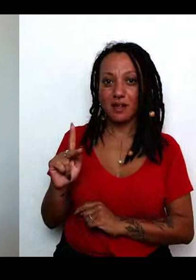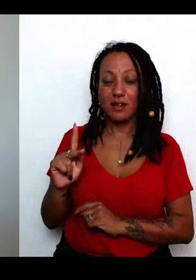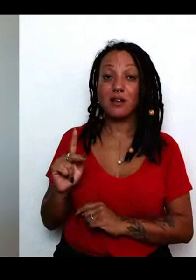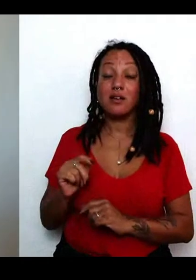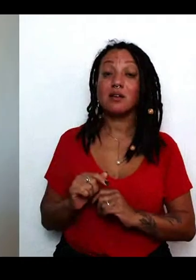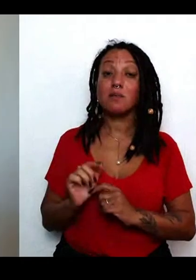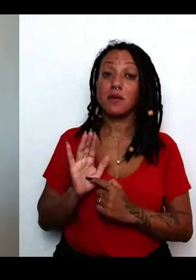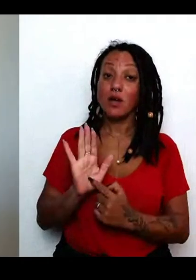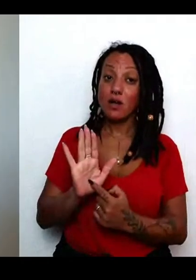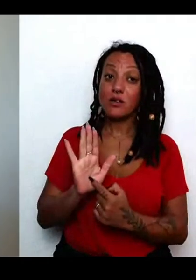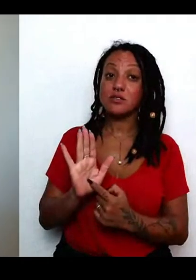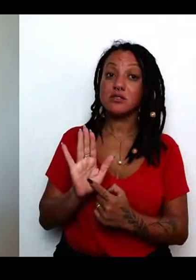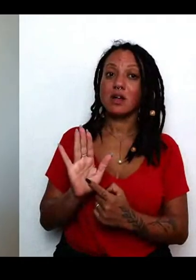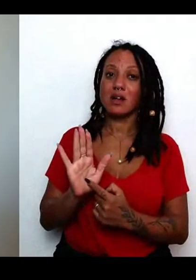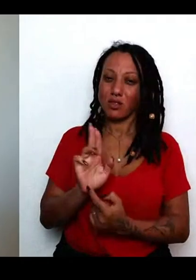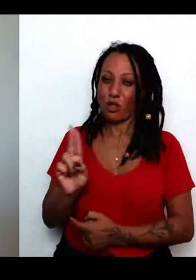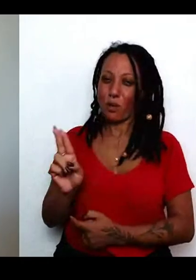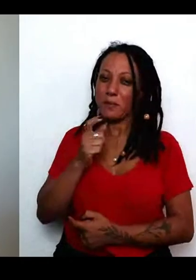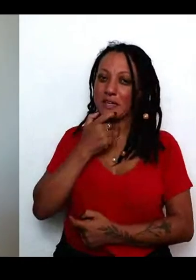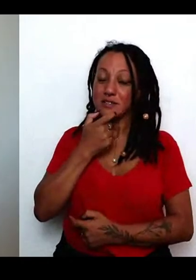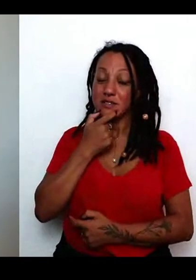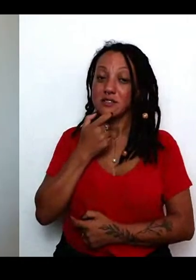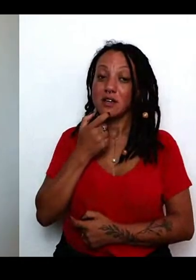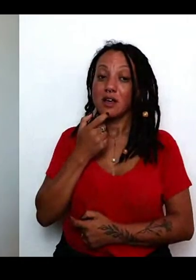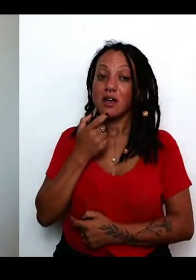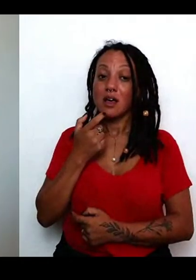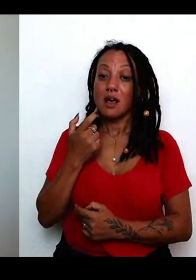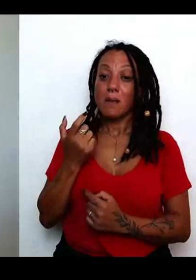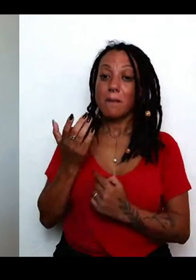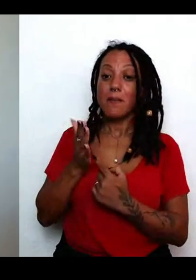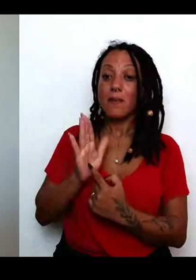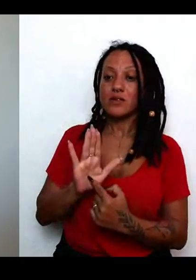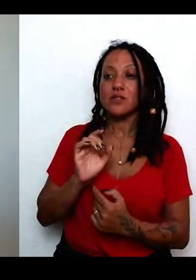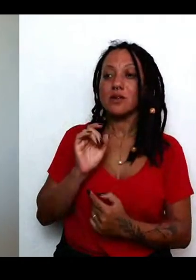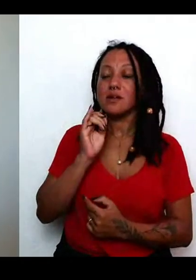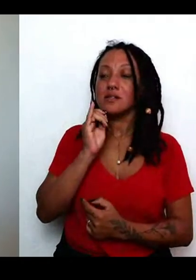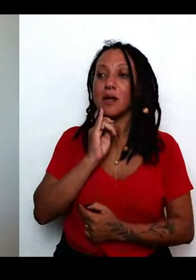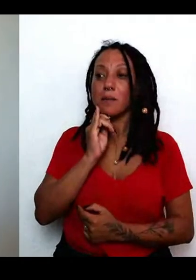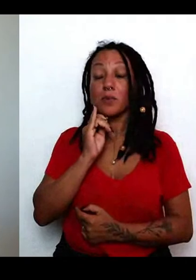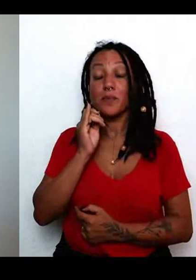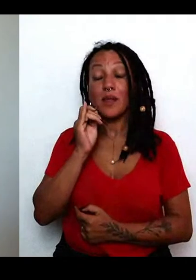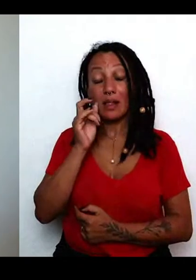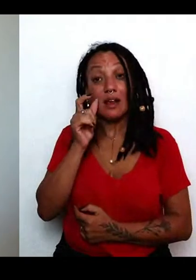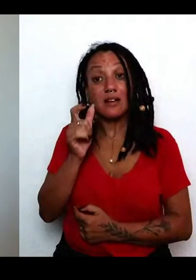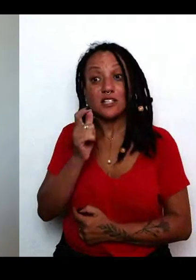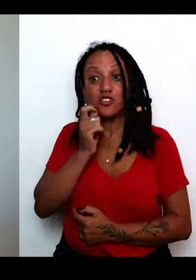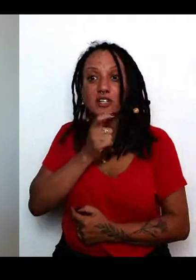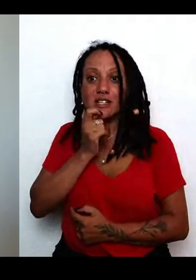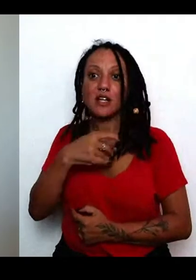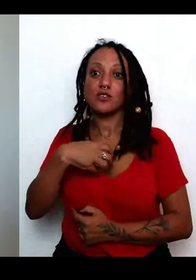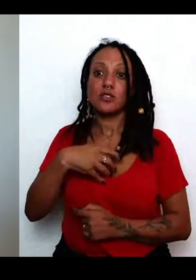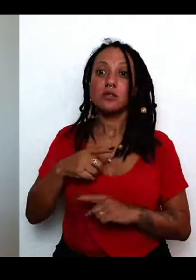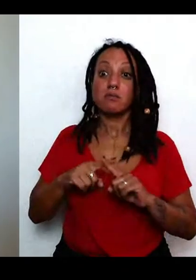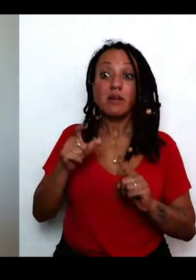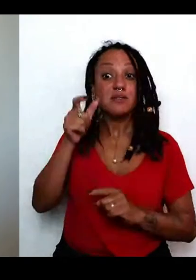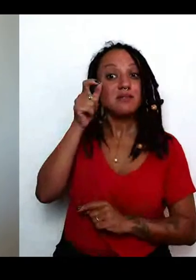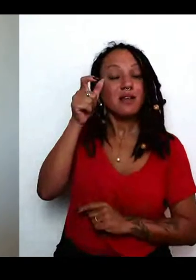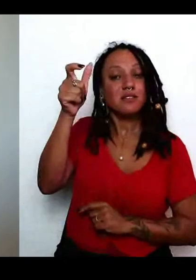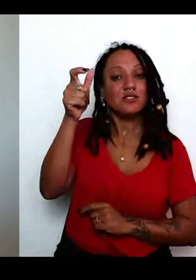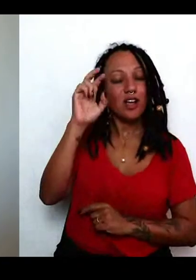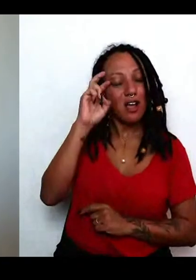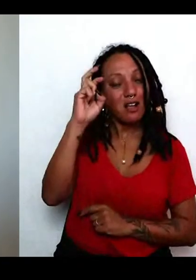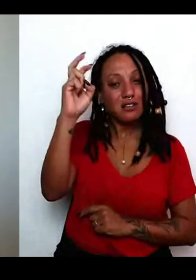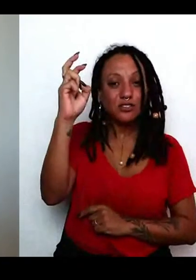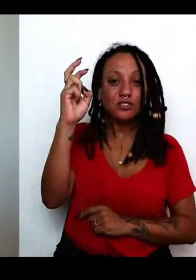humorous but it's also you know a very kind of very intelligent way of breaking down certain boundaries even breaking